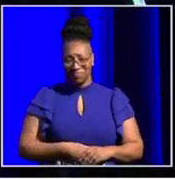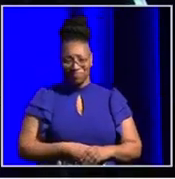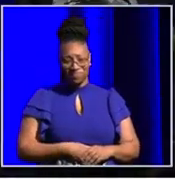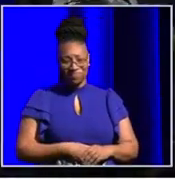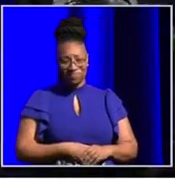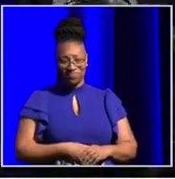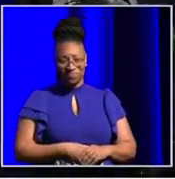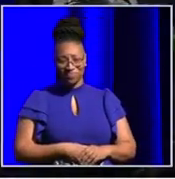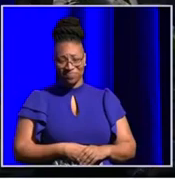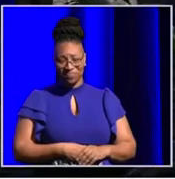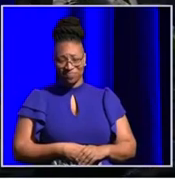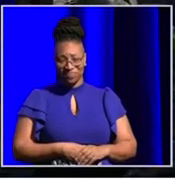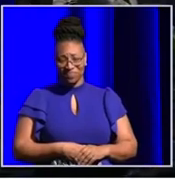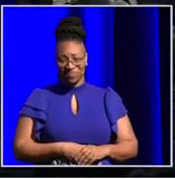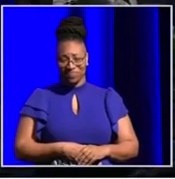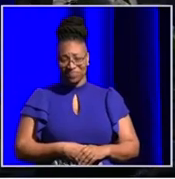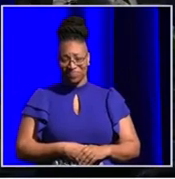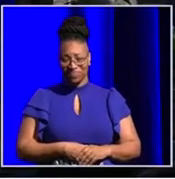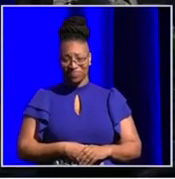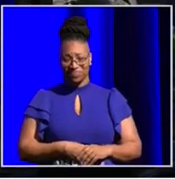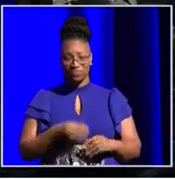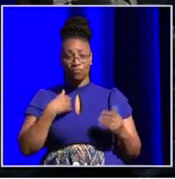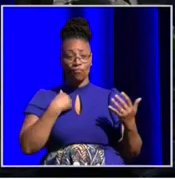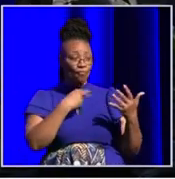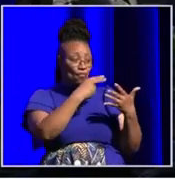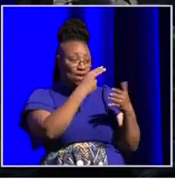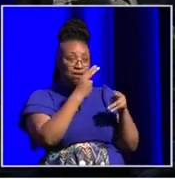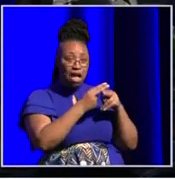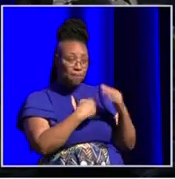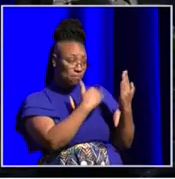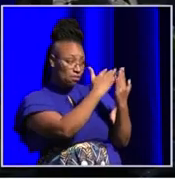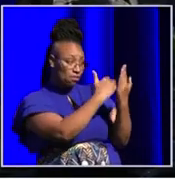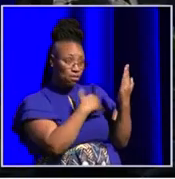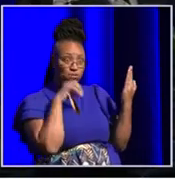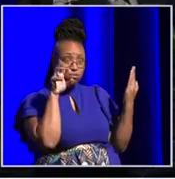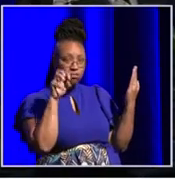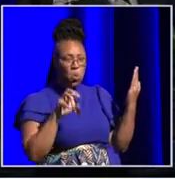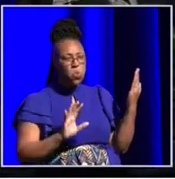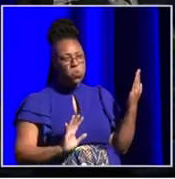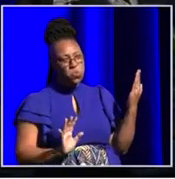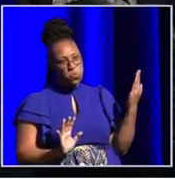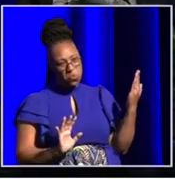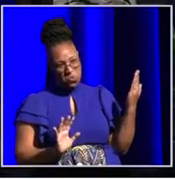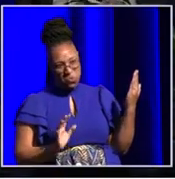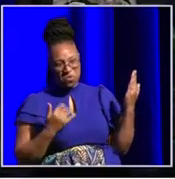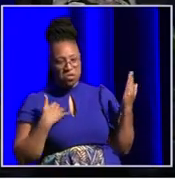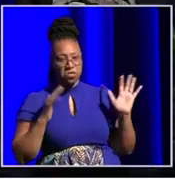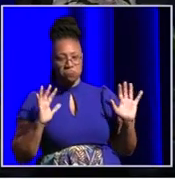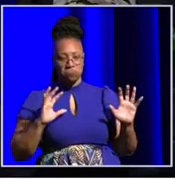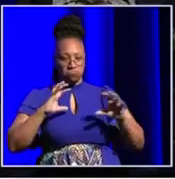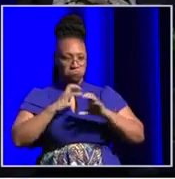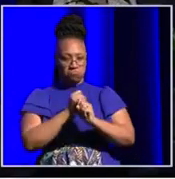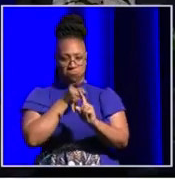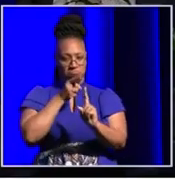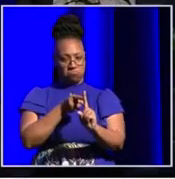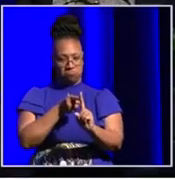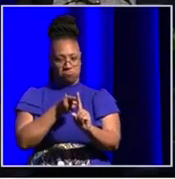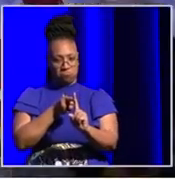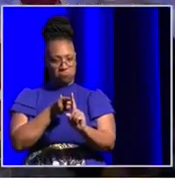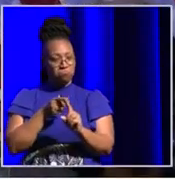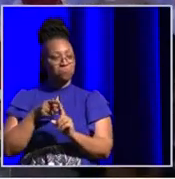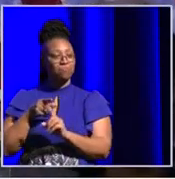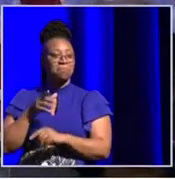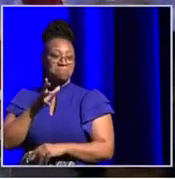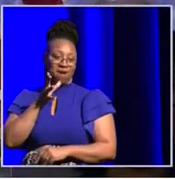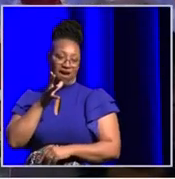Now, I'm not going to name all the McDuffies individually, I promise. I want to especially recognize and thank my mom, Eileen. I